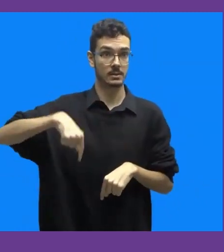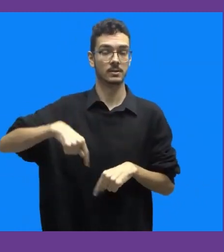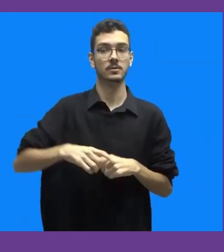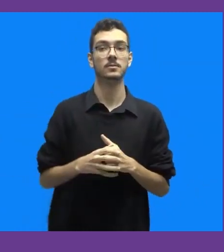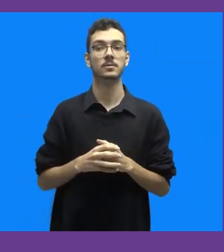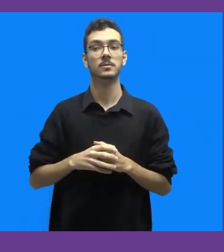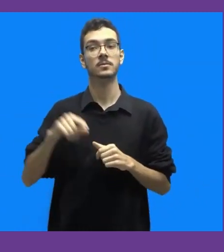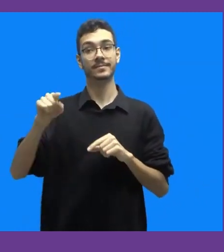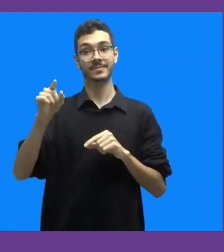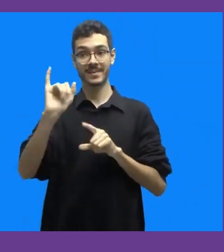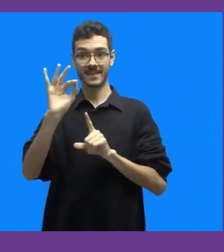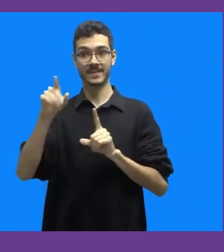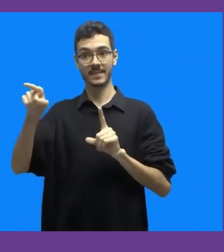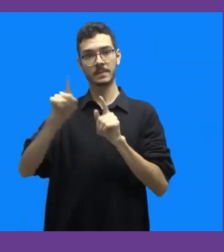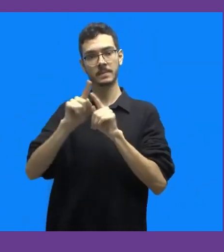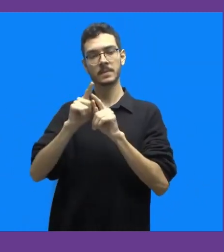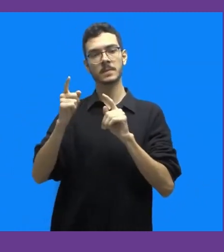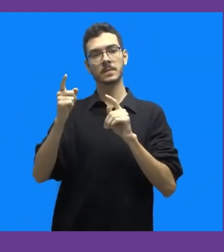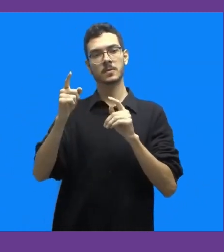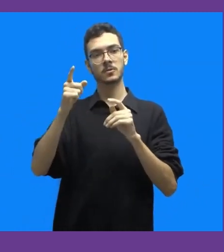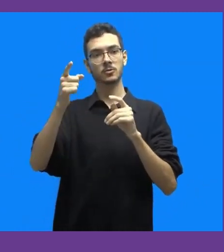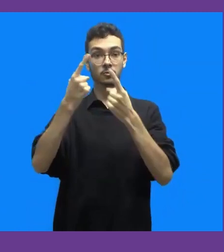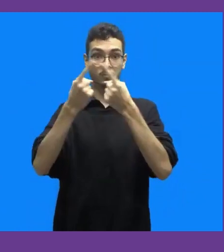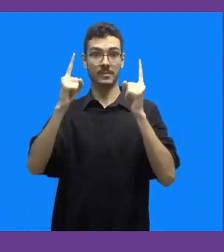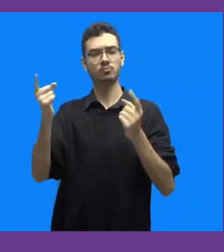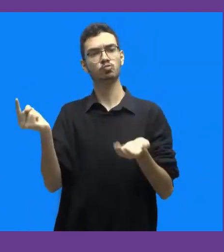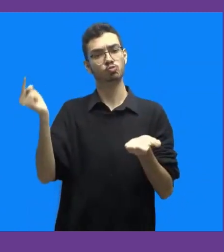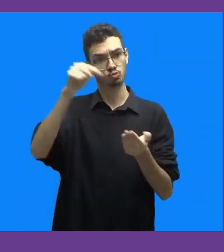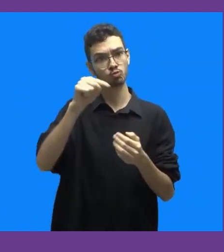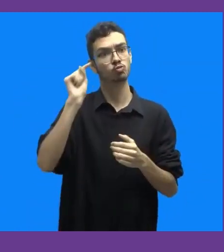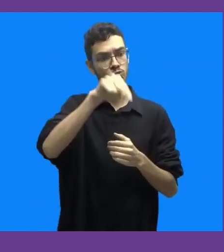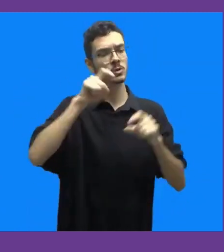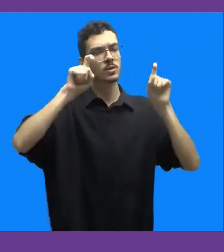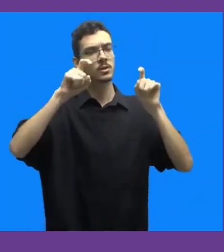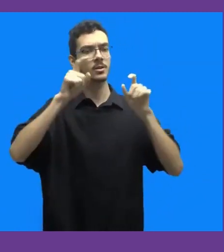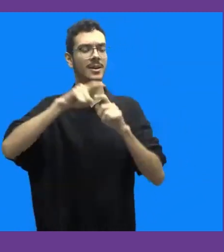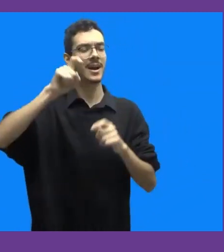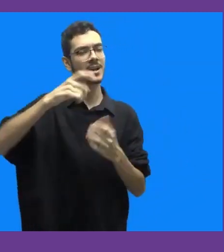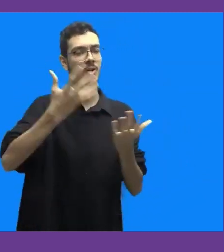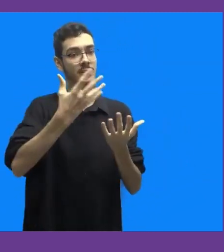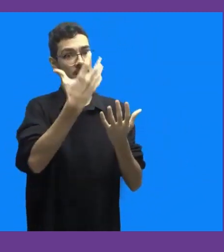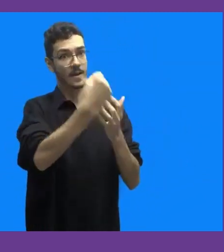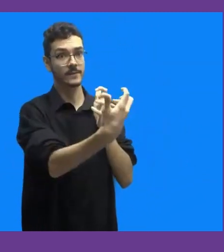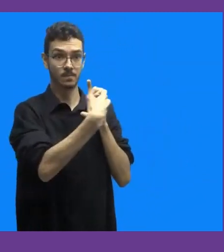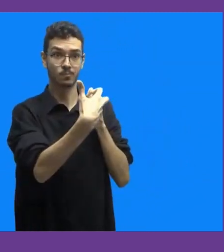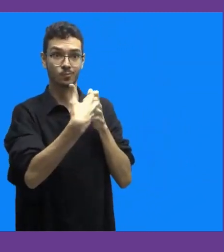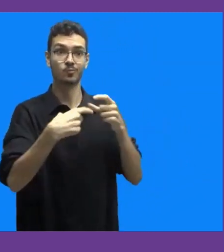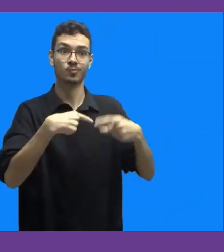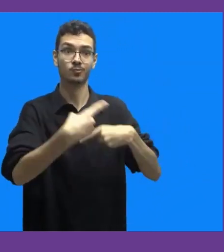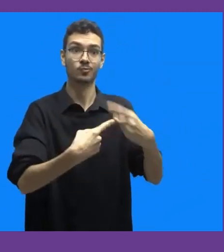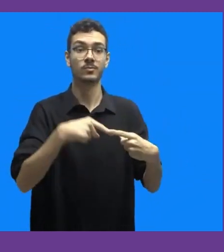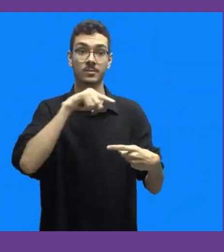that I need, right? So what I do, I try to contact someone. And I go there and it's a phone number, I